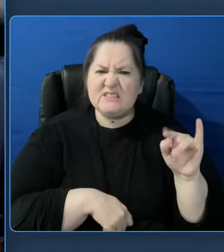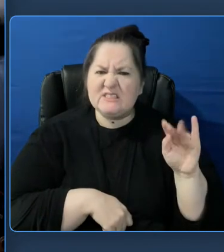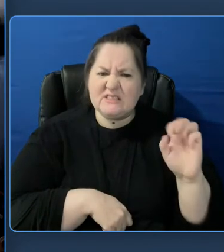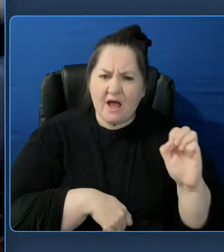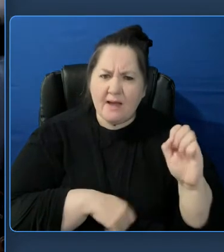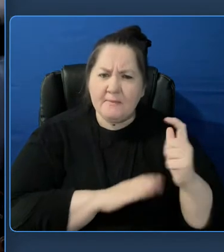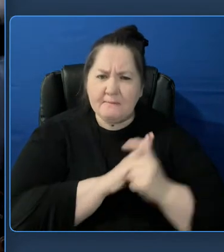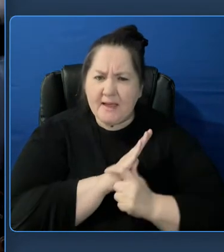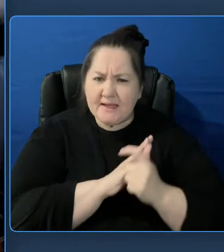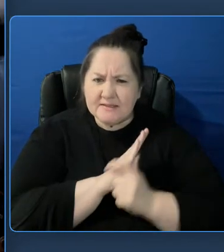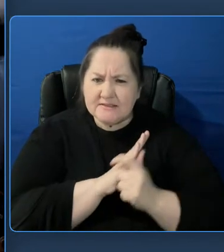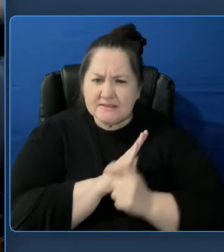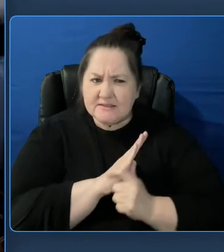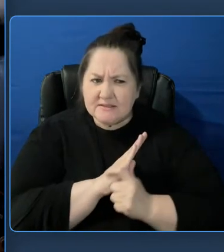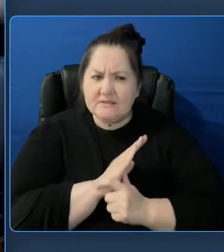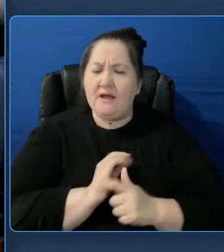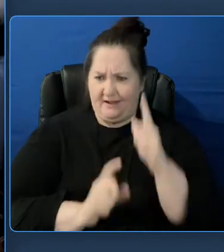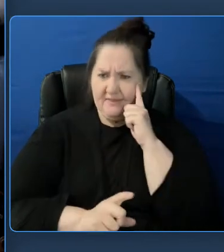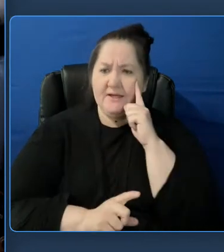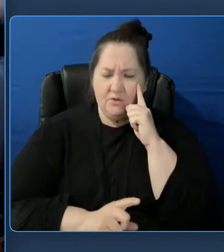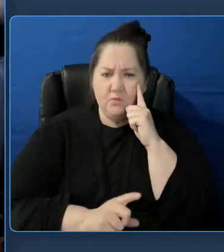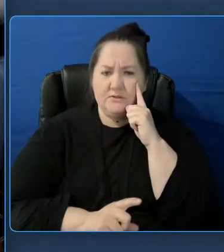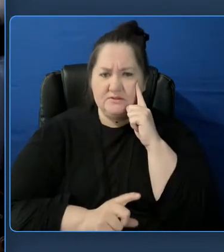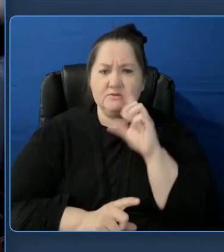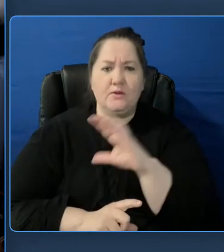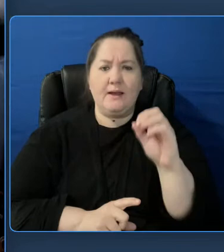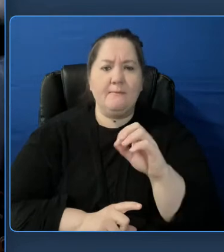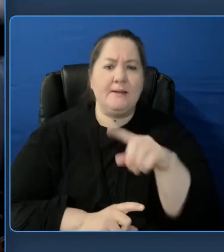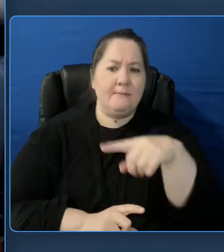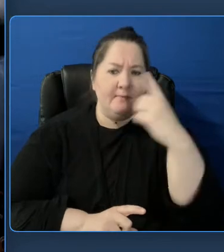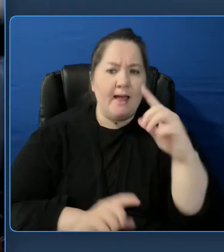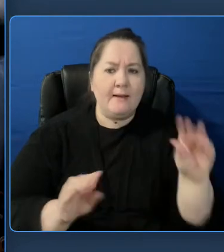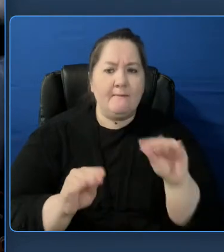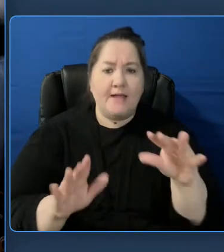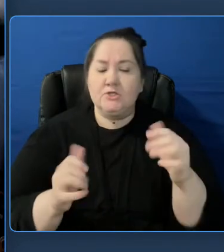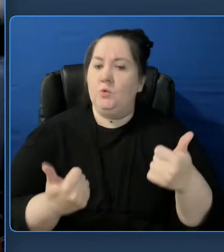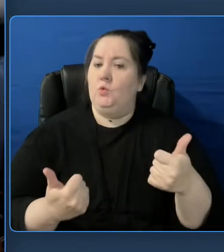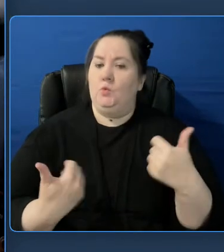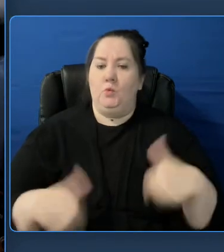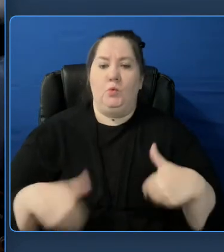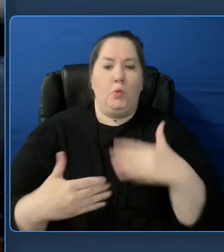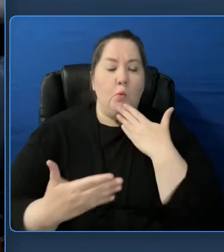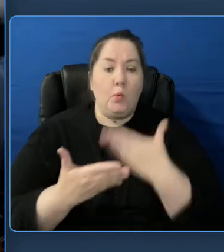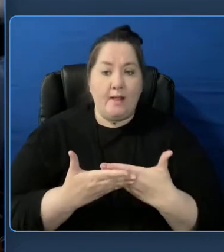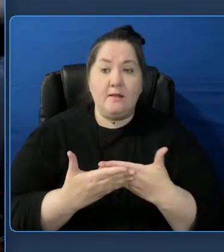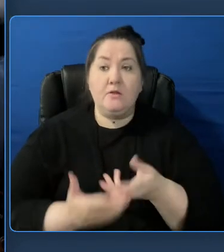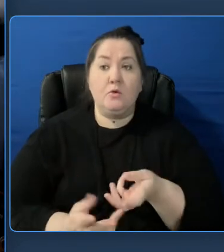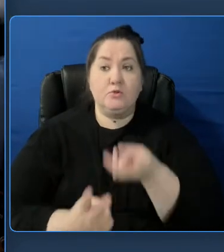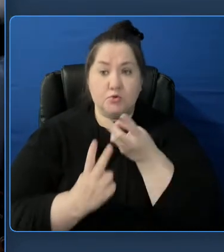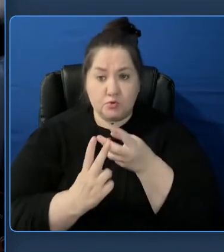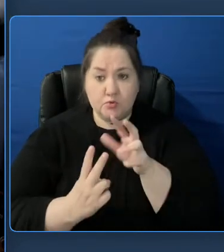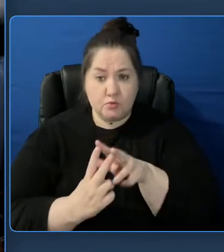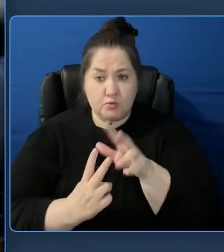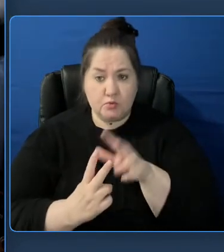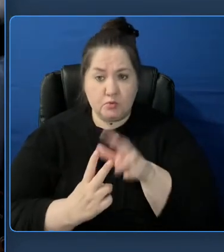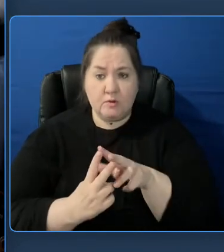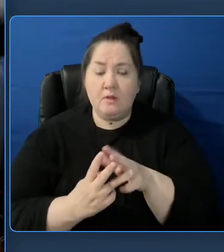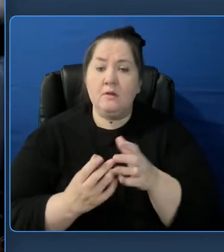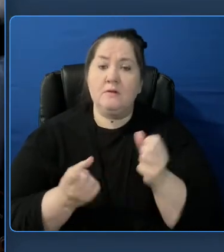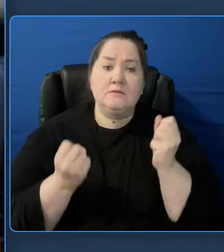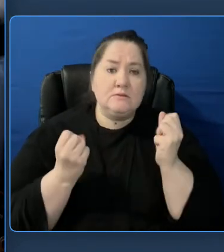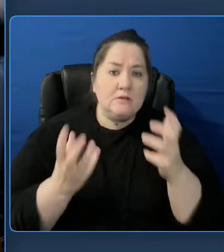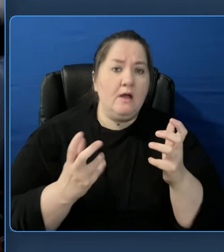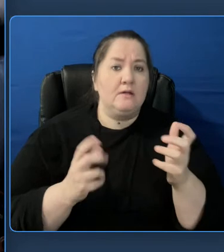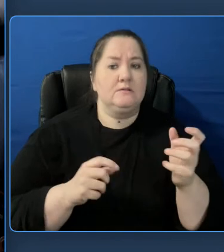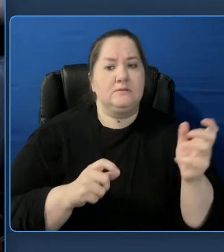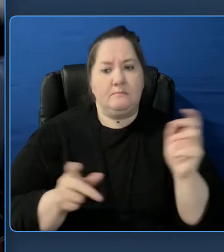something? You knew that Blackmagic was Time. Doing very, very well. Yeah. In addition to these two products, there's tons of